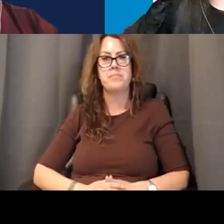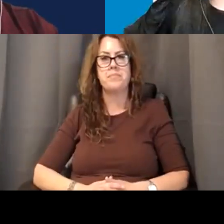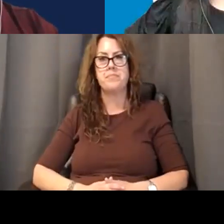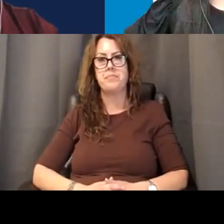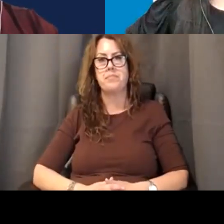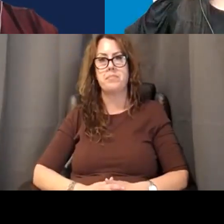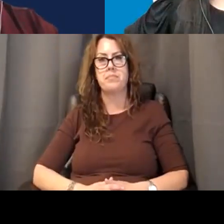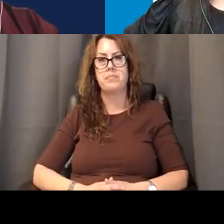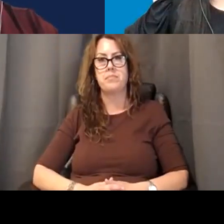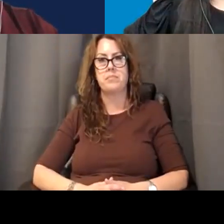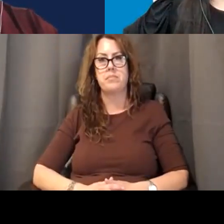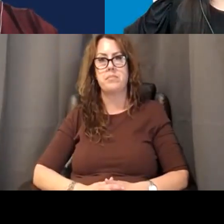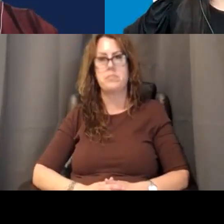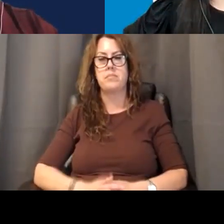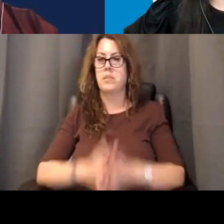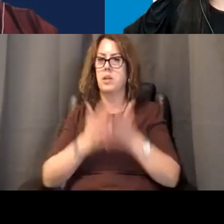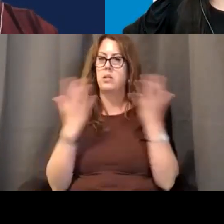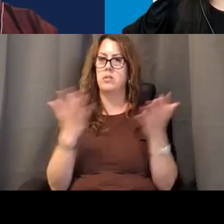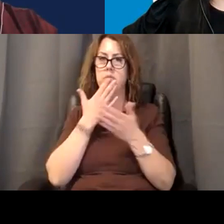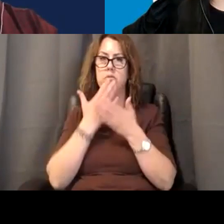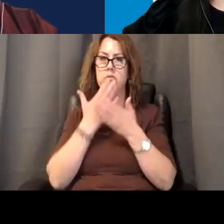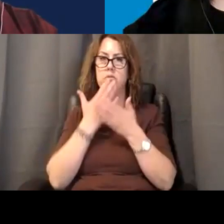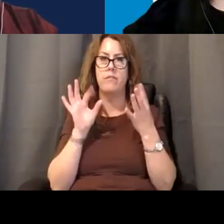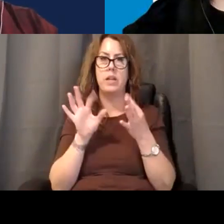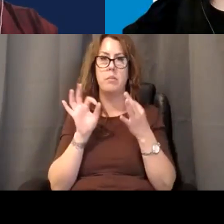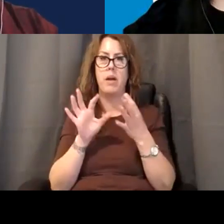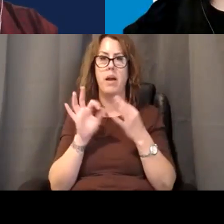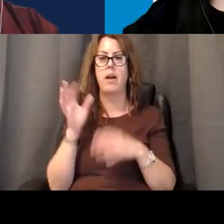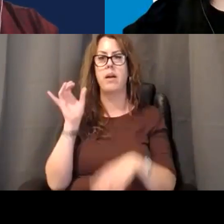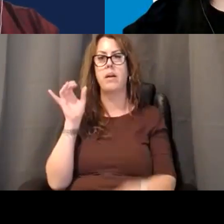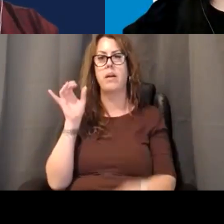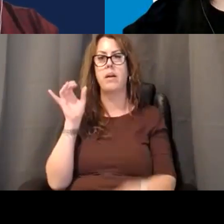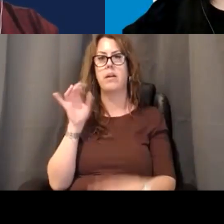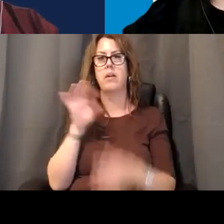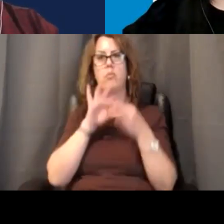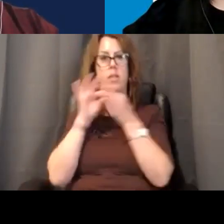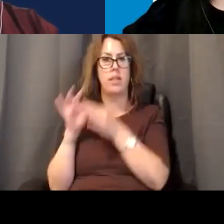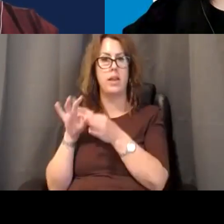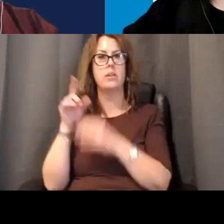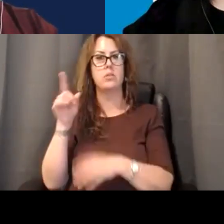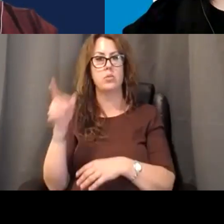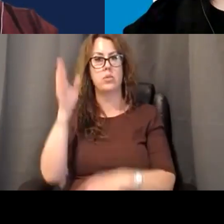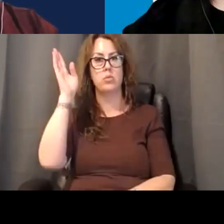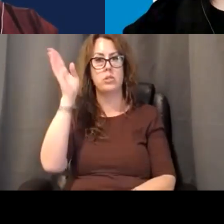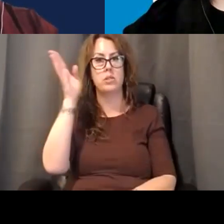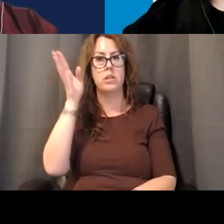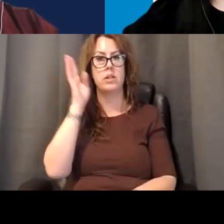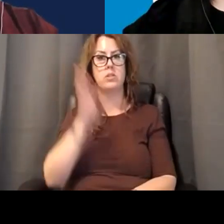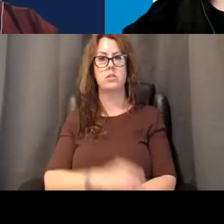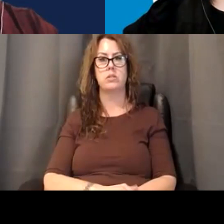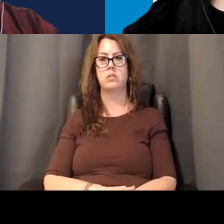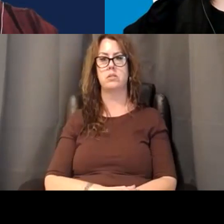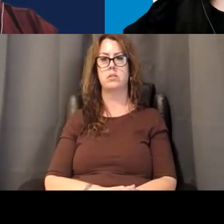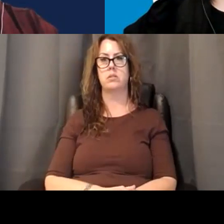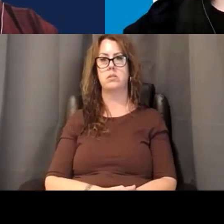So there's lots of great feedback about, you know, your presentation. Let's see here.